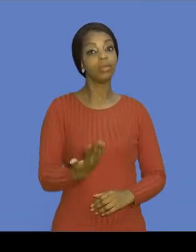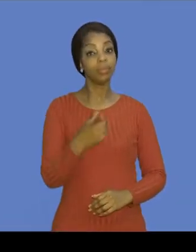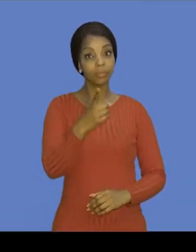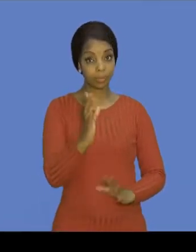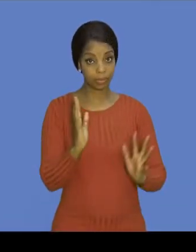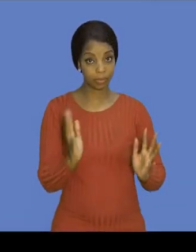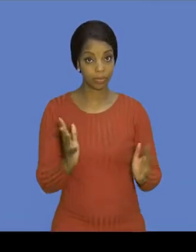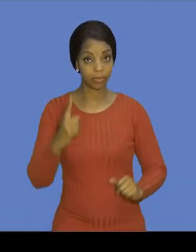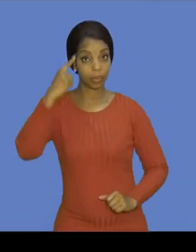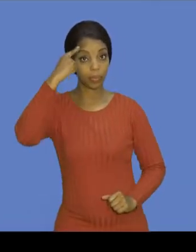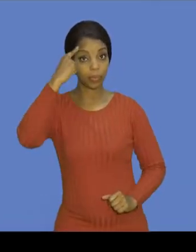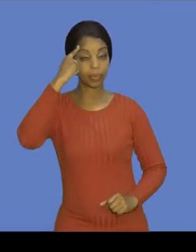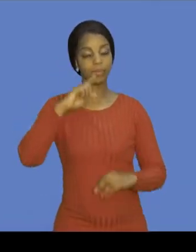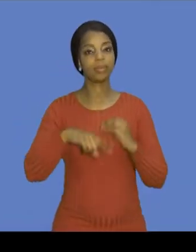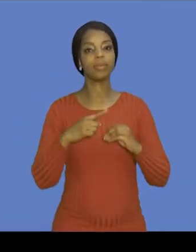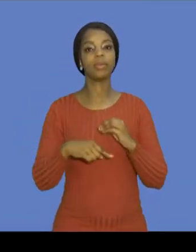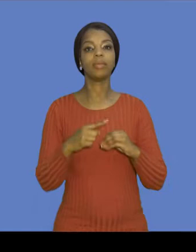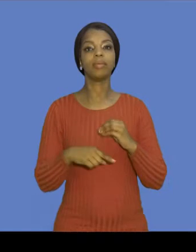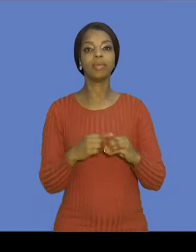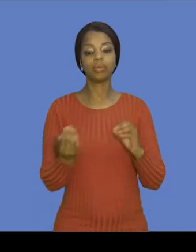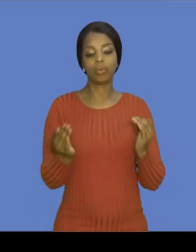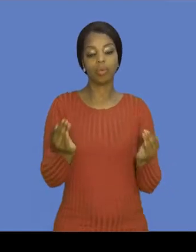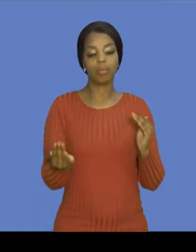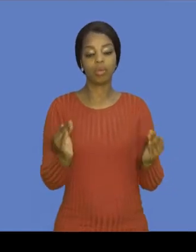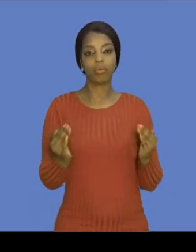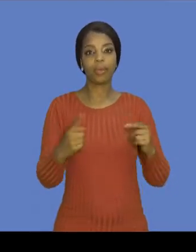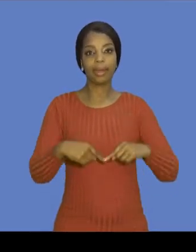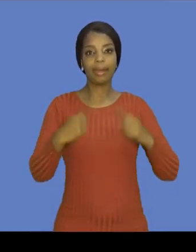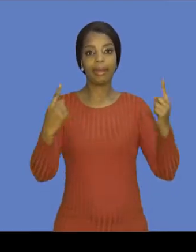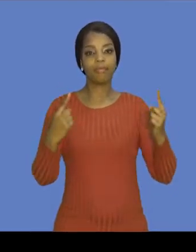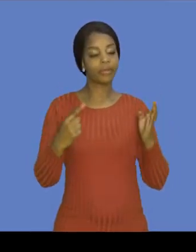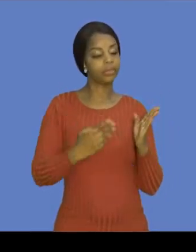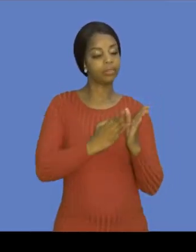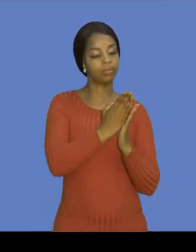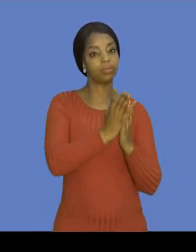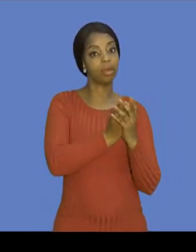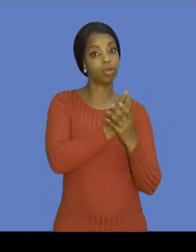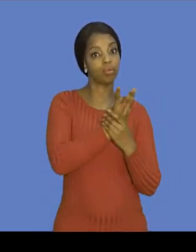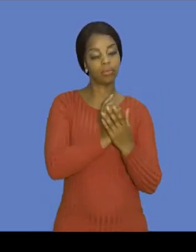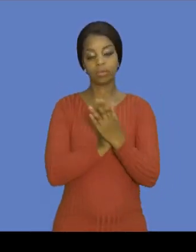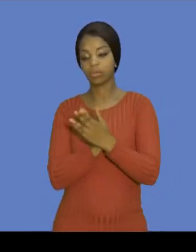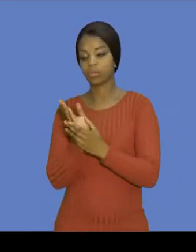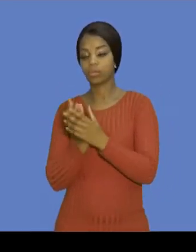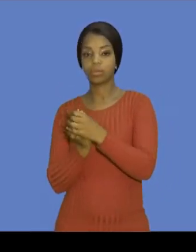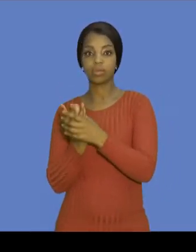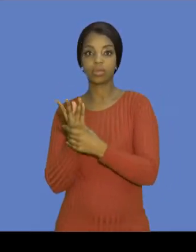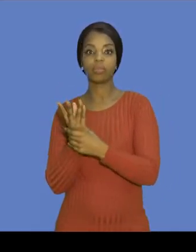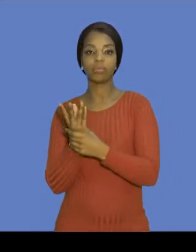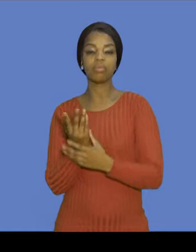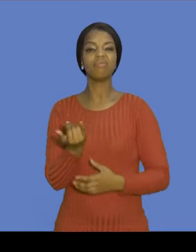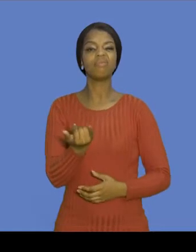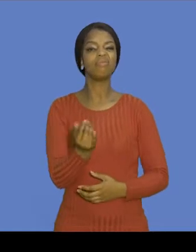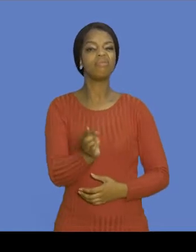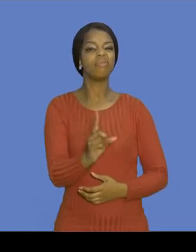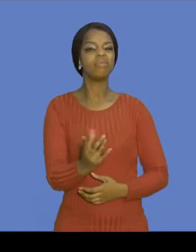about comparing different types of growth? When I say comparing different types of growth is if you have a certain amount of money